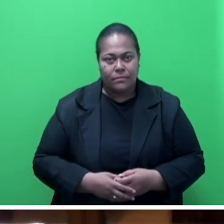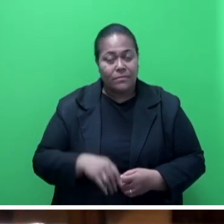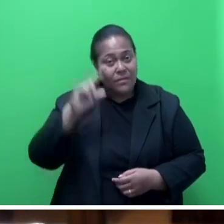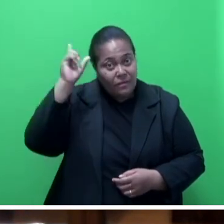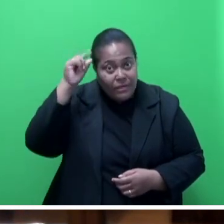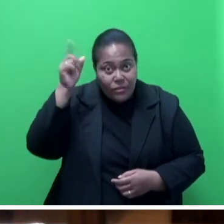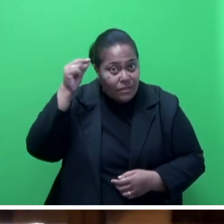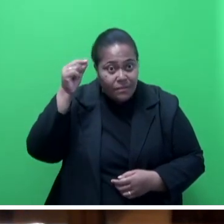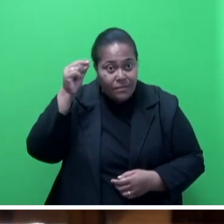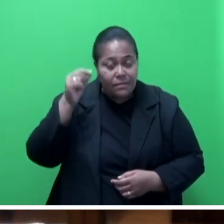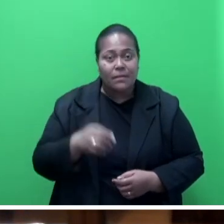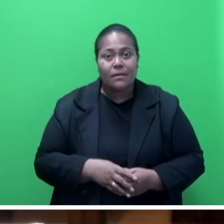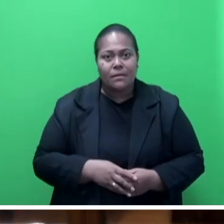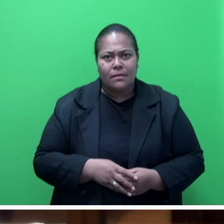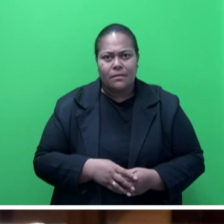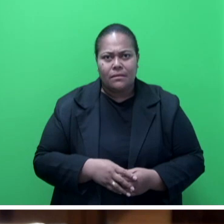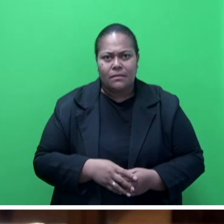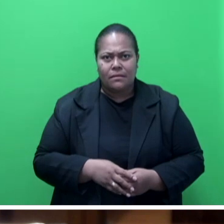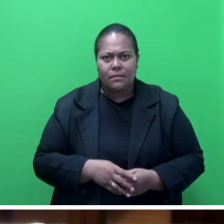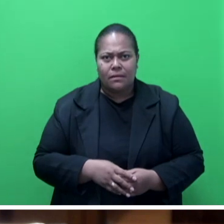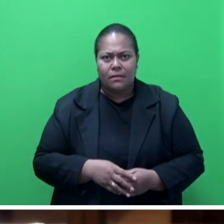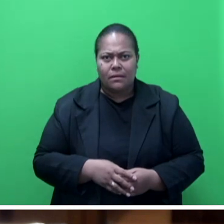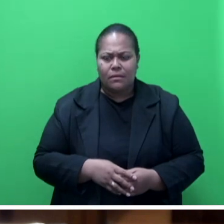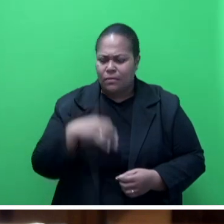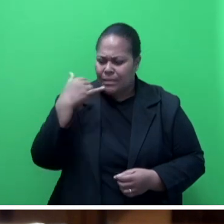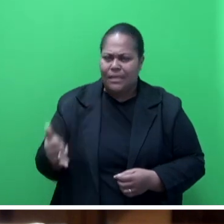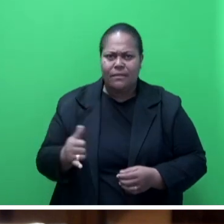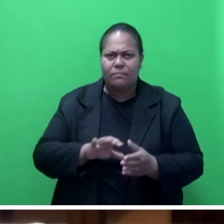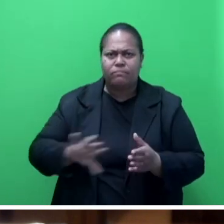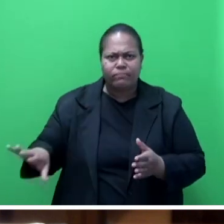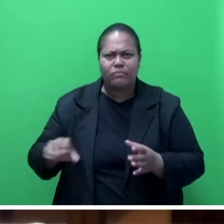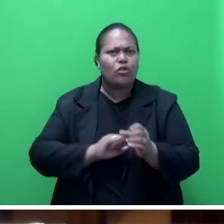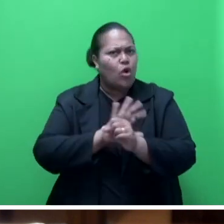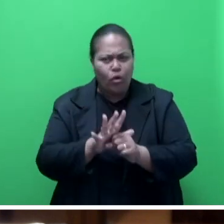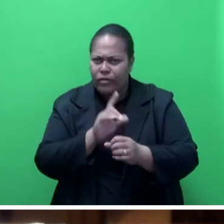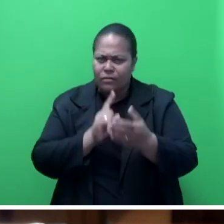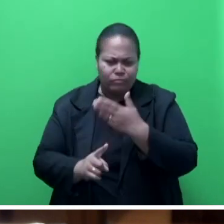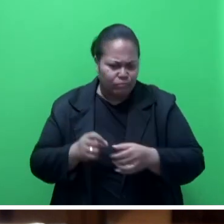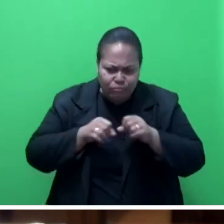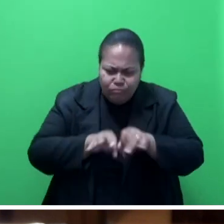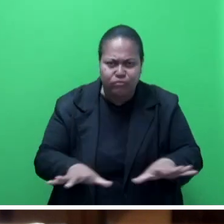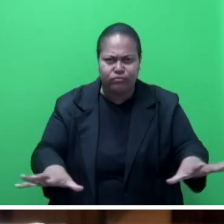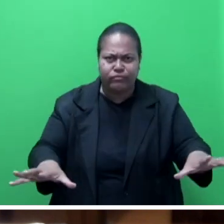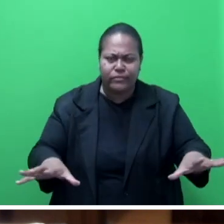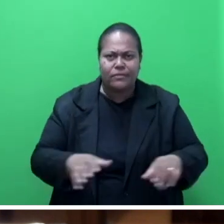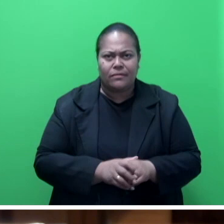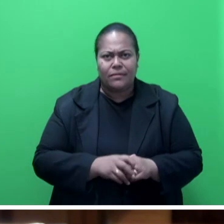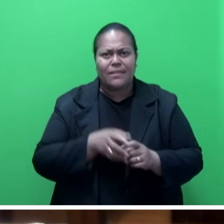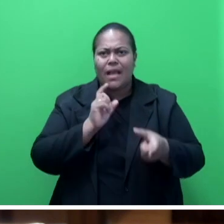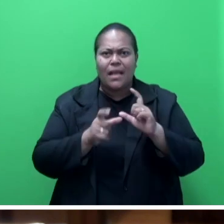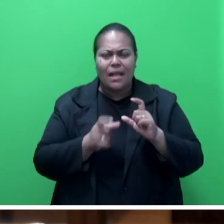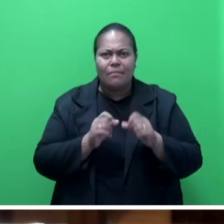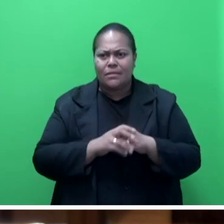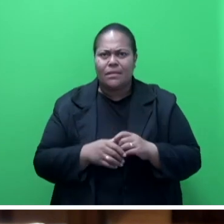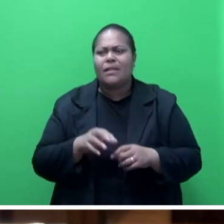Fijians would be left exposed to the full brunt of this pandemic and the climate crisis while they backstab each other over